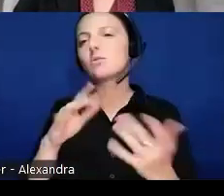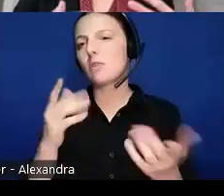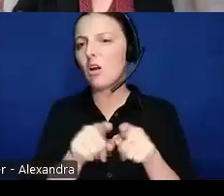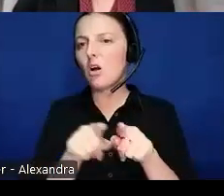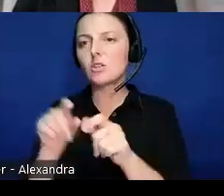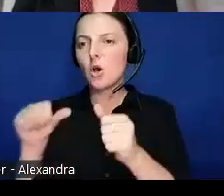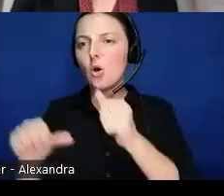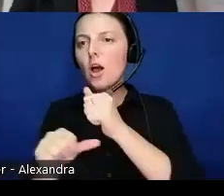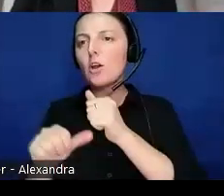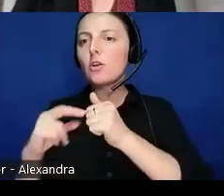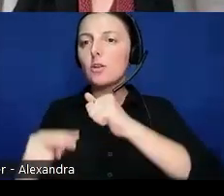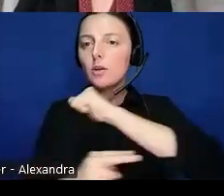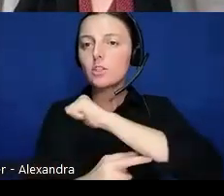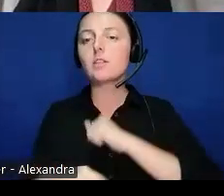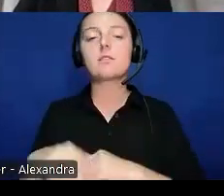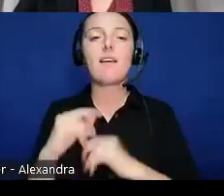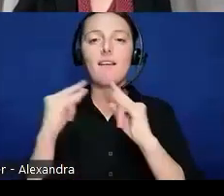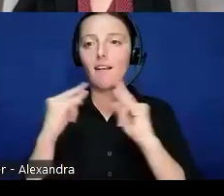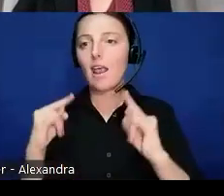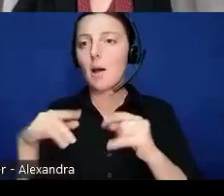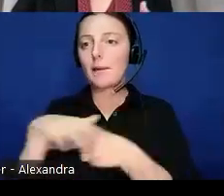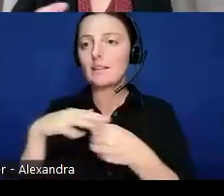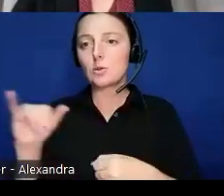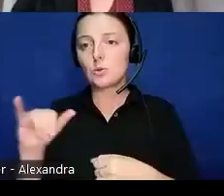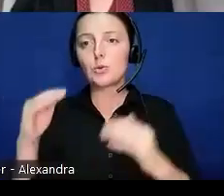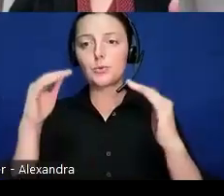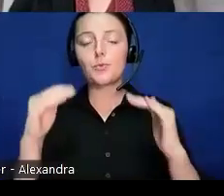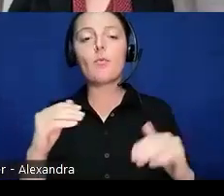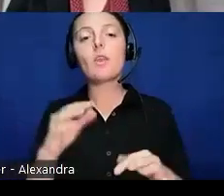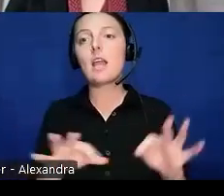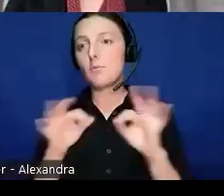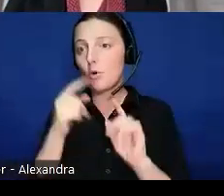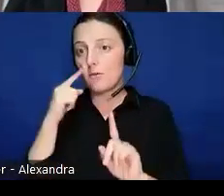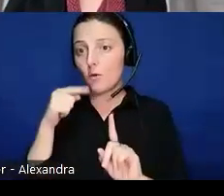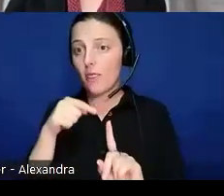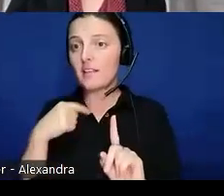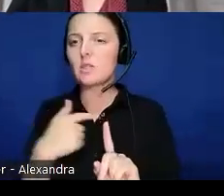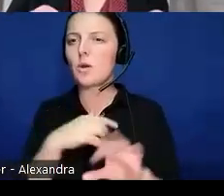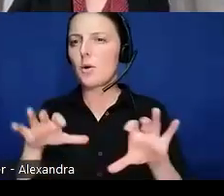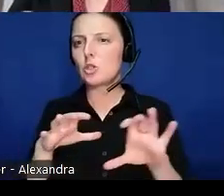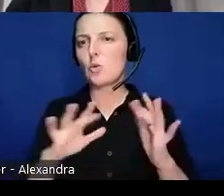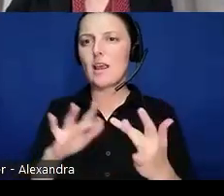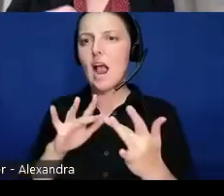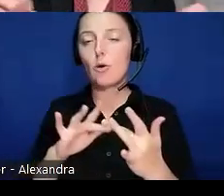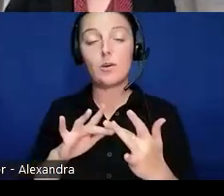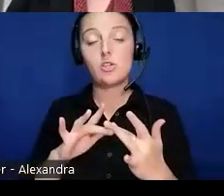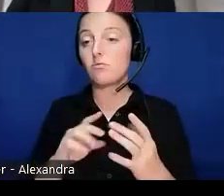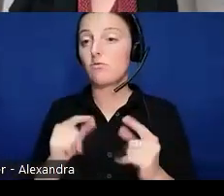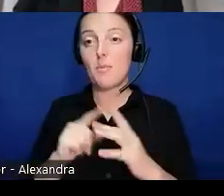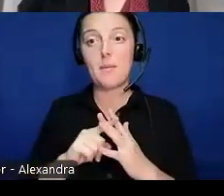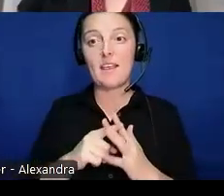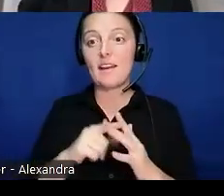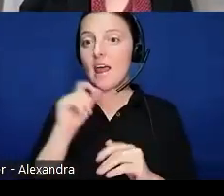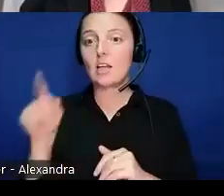think what's important just to note about this is that we were doing outreach from the very beginning, not just writing protocols,